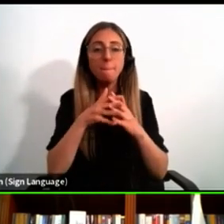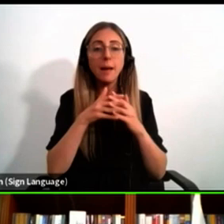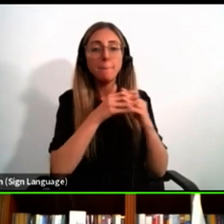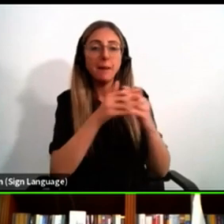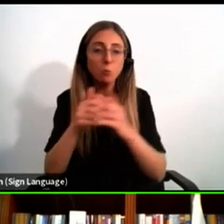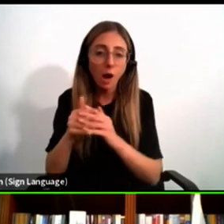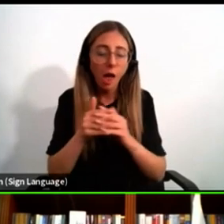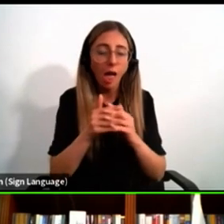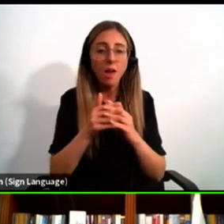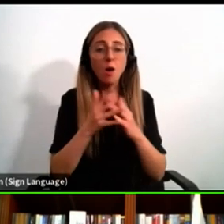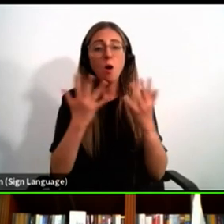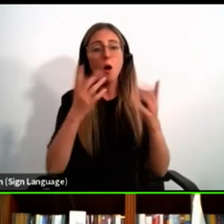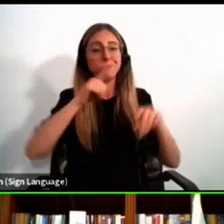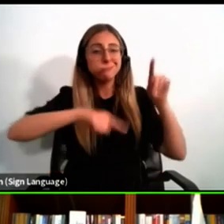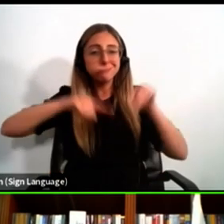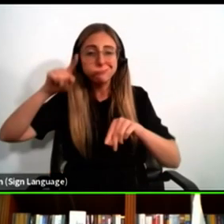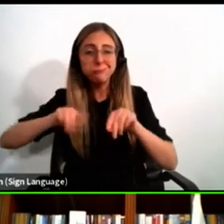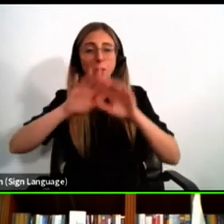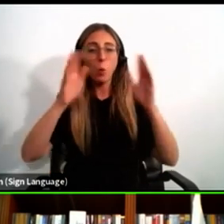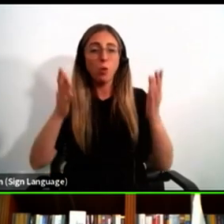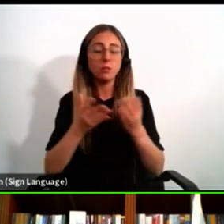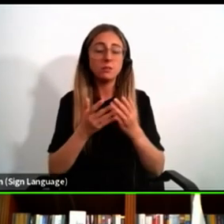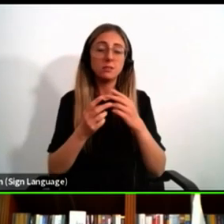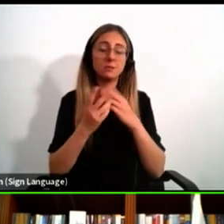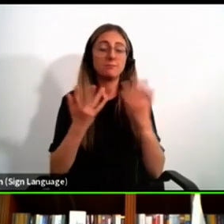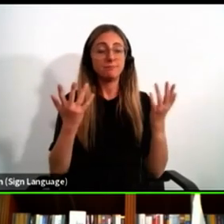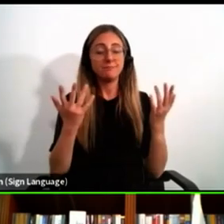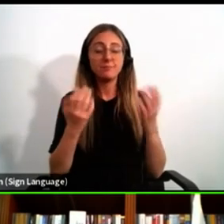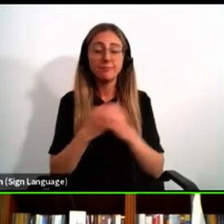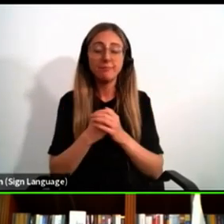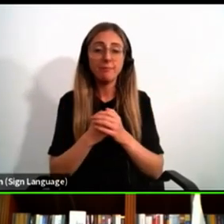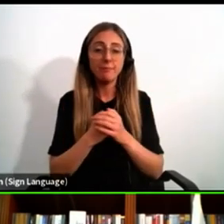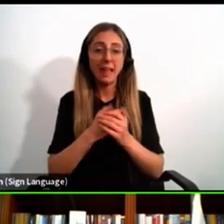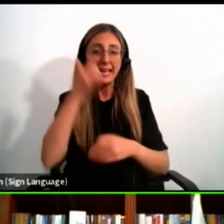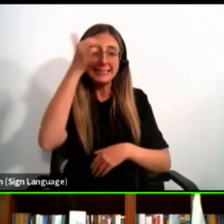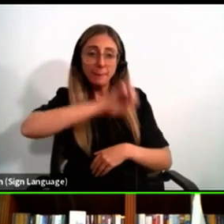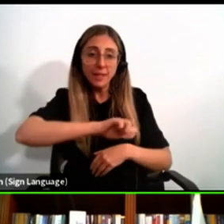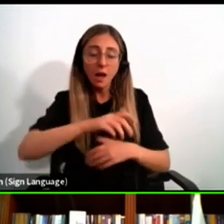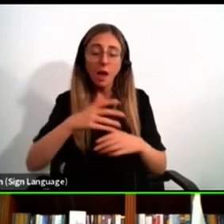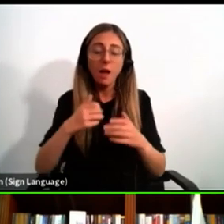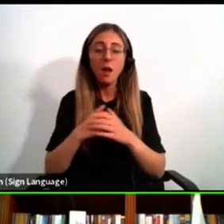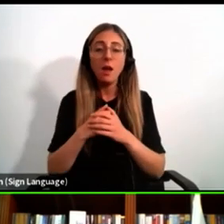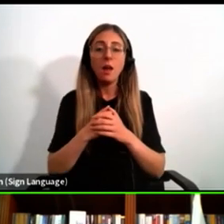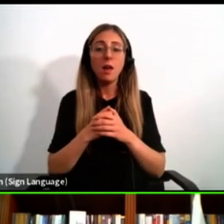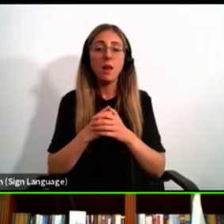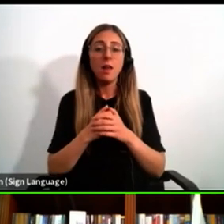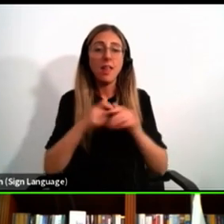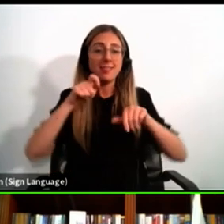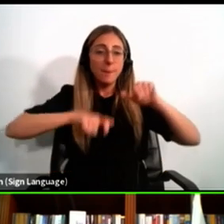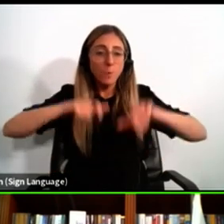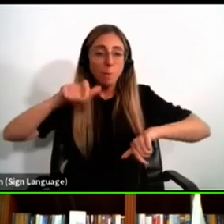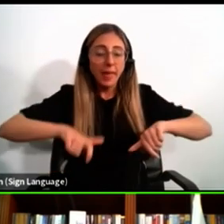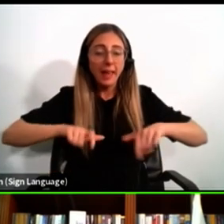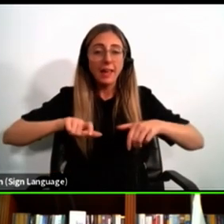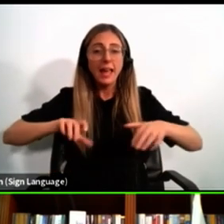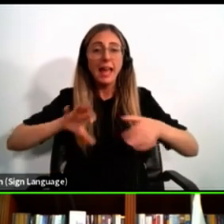Asia or other places where research the academia, the public and the private are